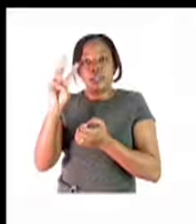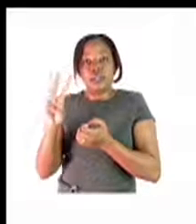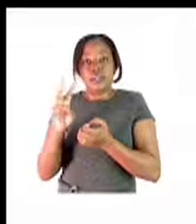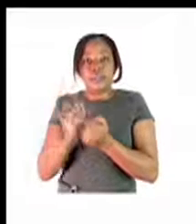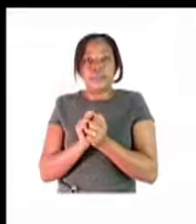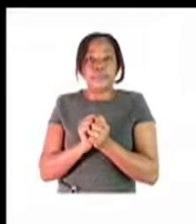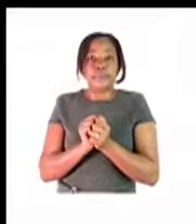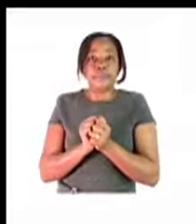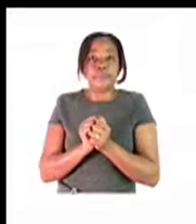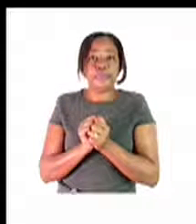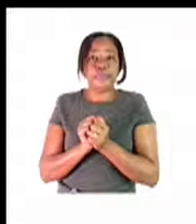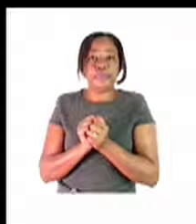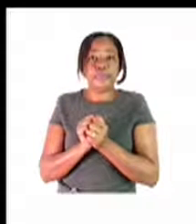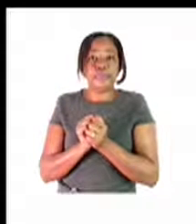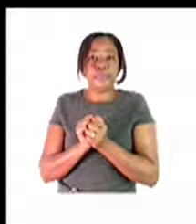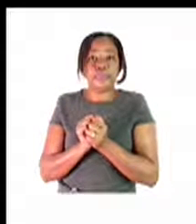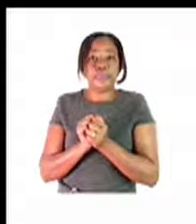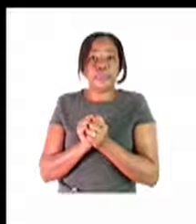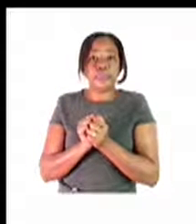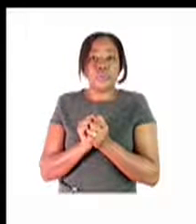winter. Flu,